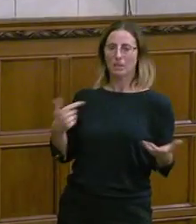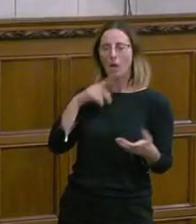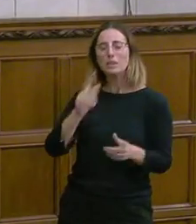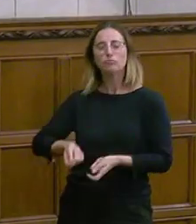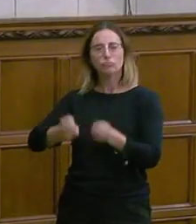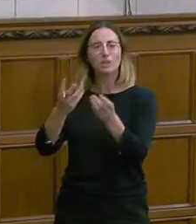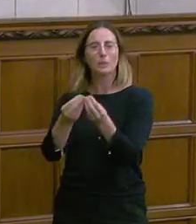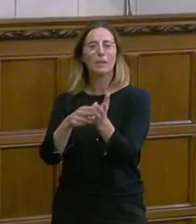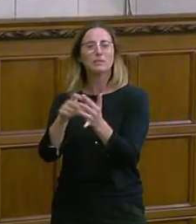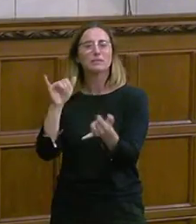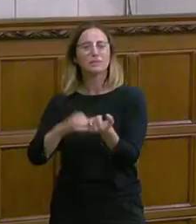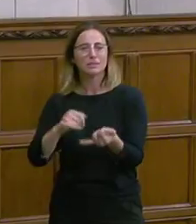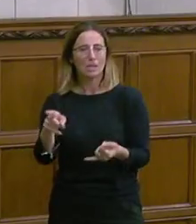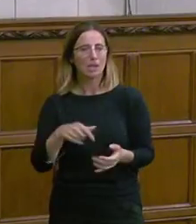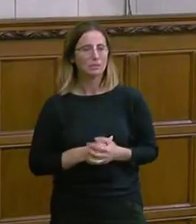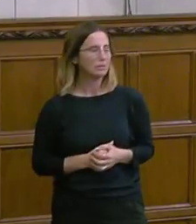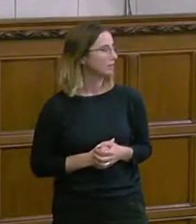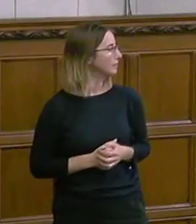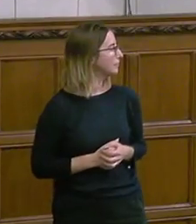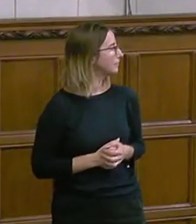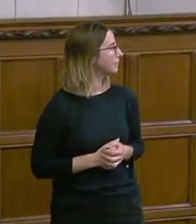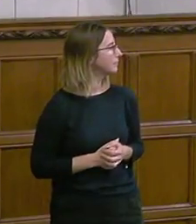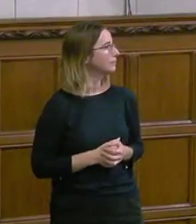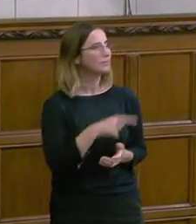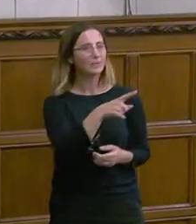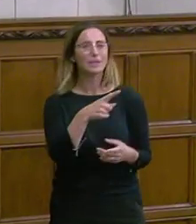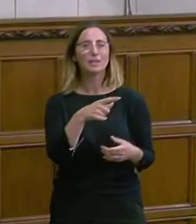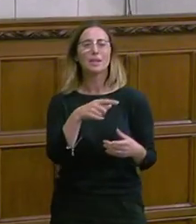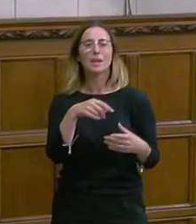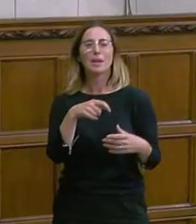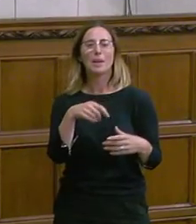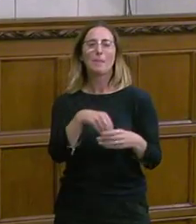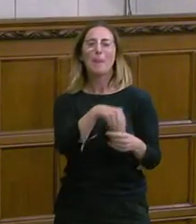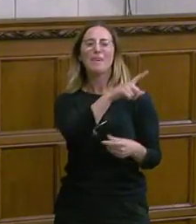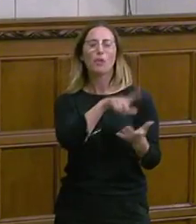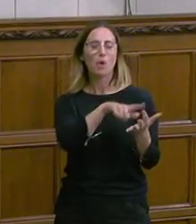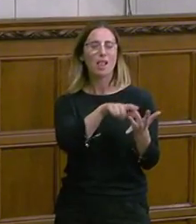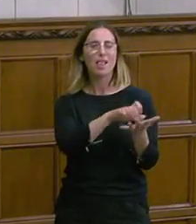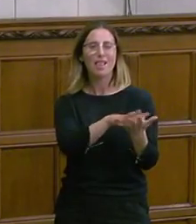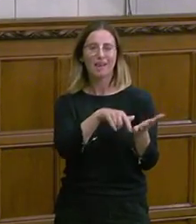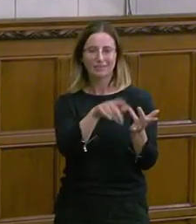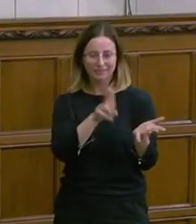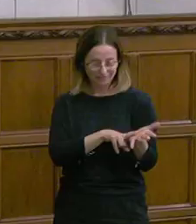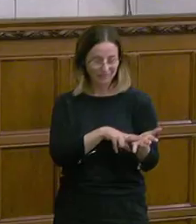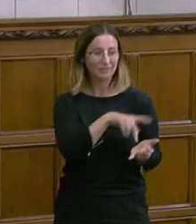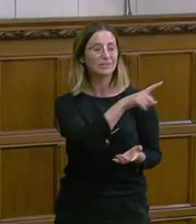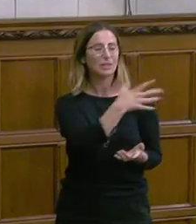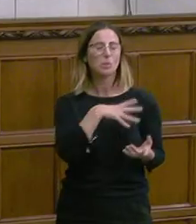And the member for Blaydon wanted to understand, I think the member from Hemel